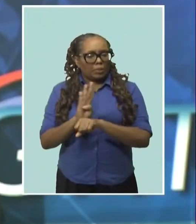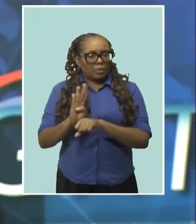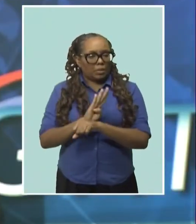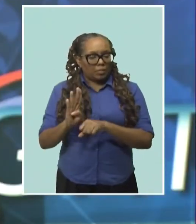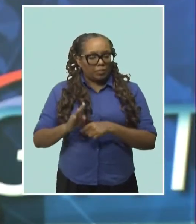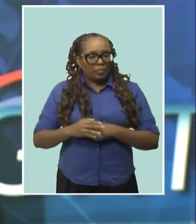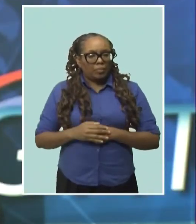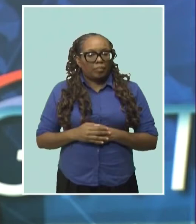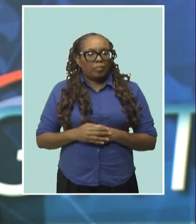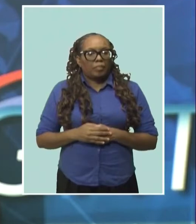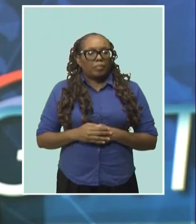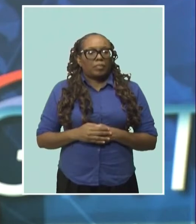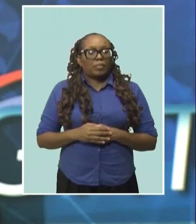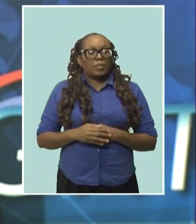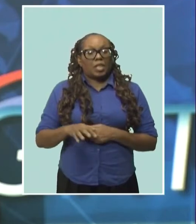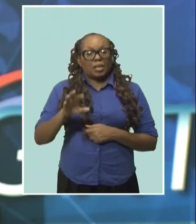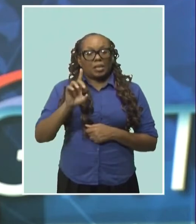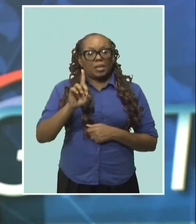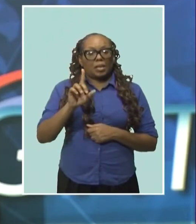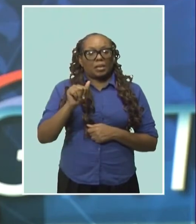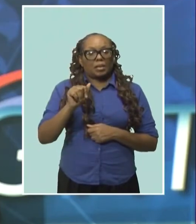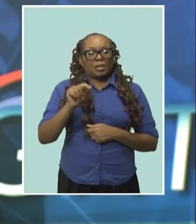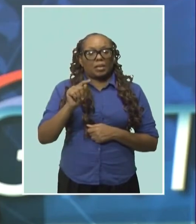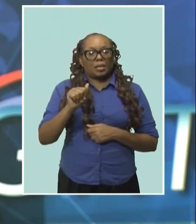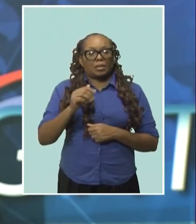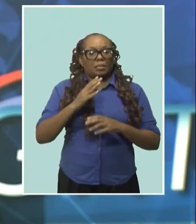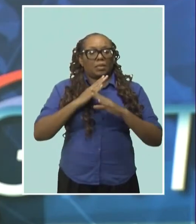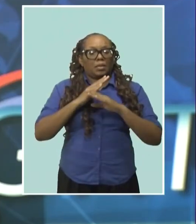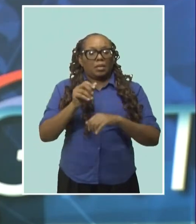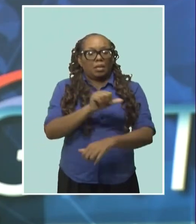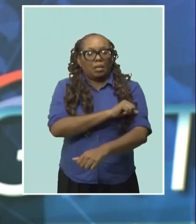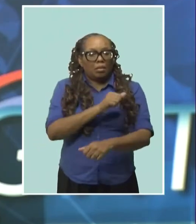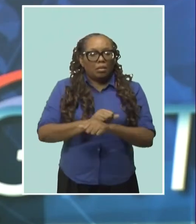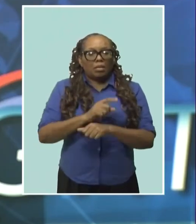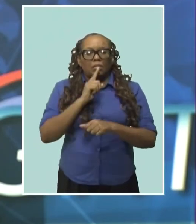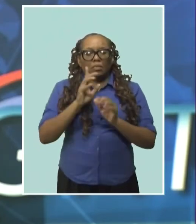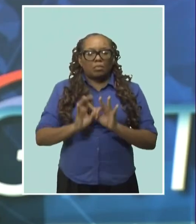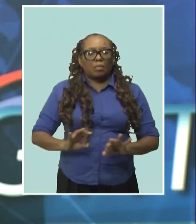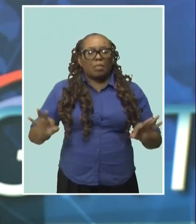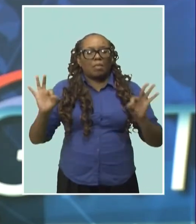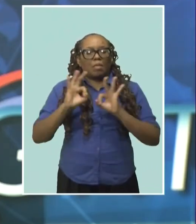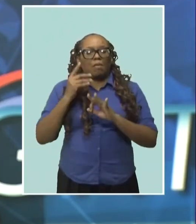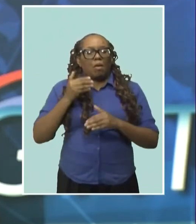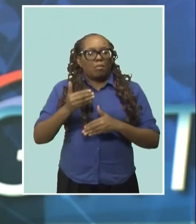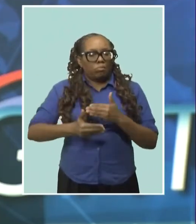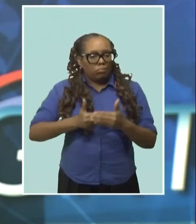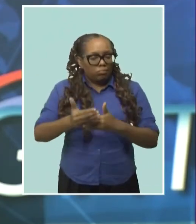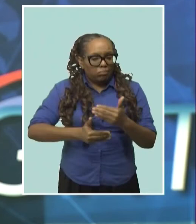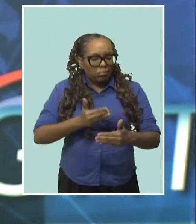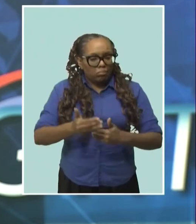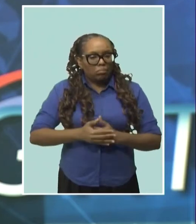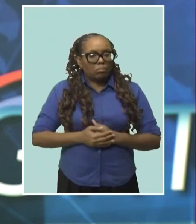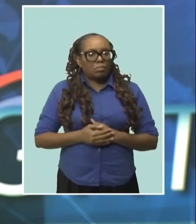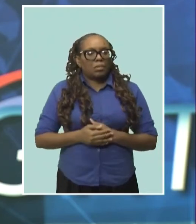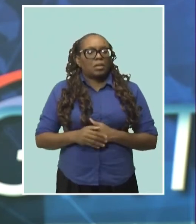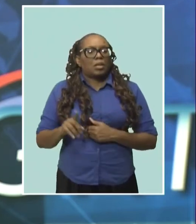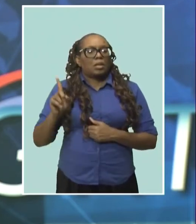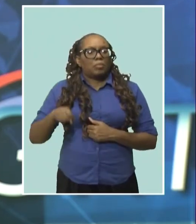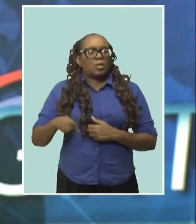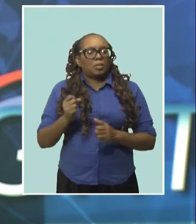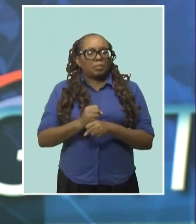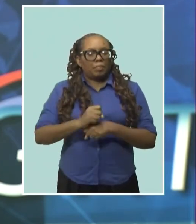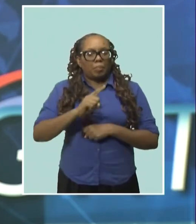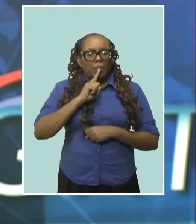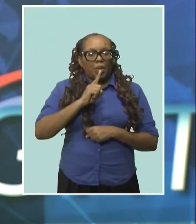the Data Protection Authority is key in advancing the island's digital thrust. She stresses the country must take all steps to